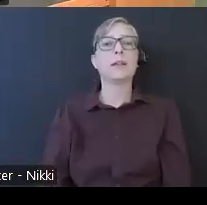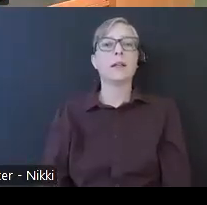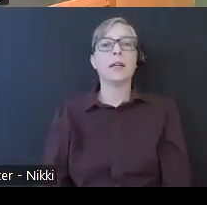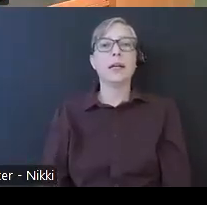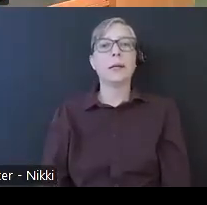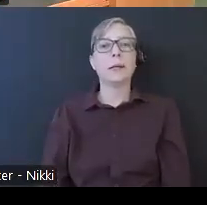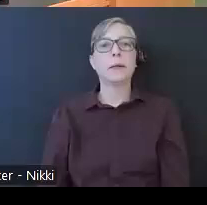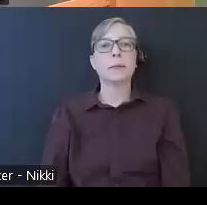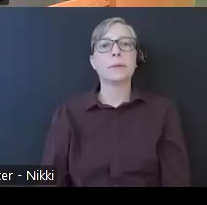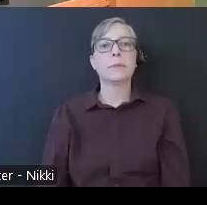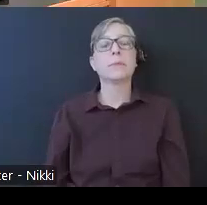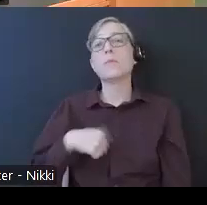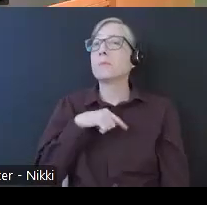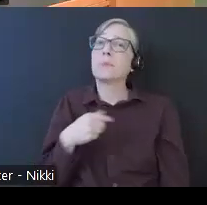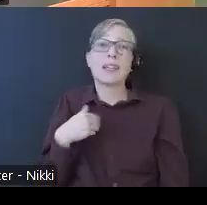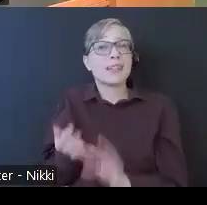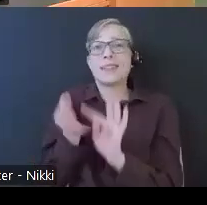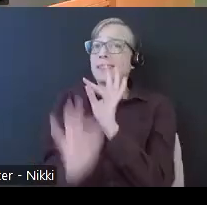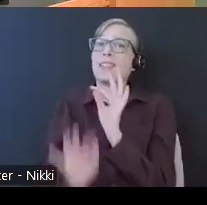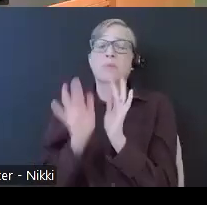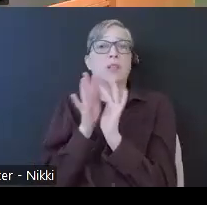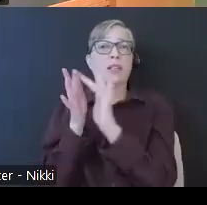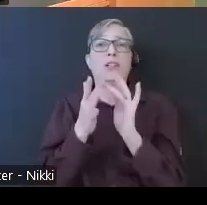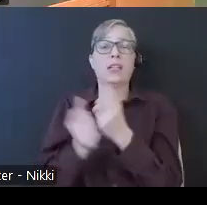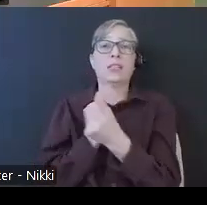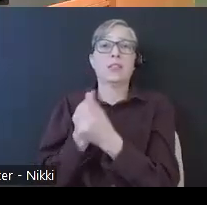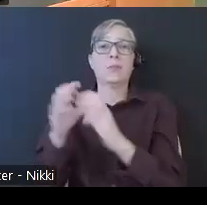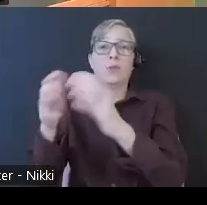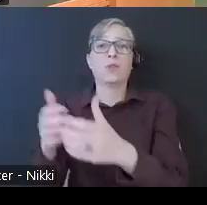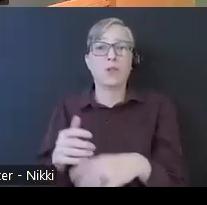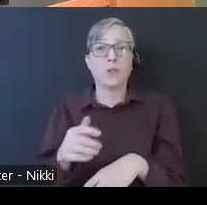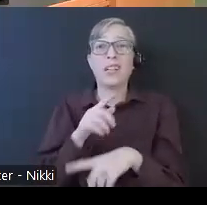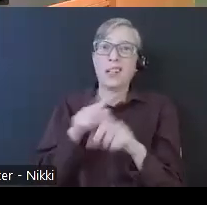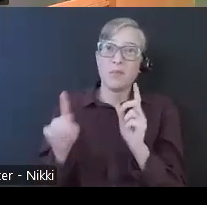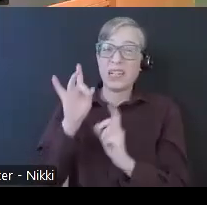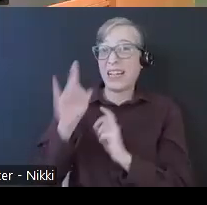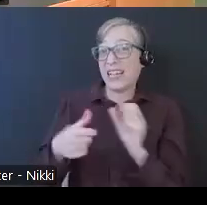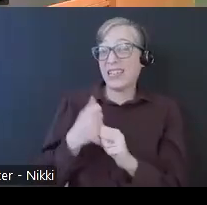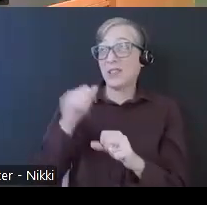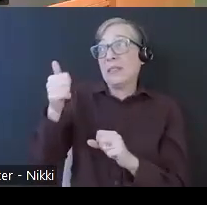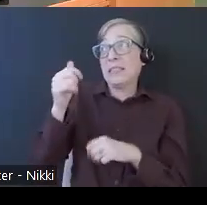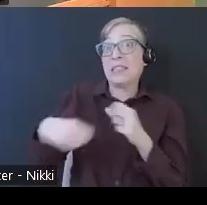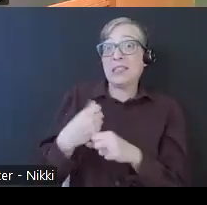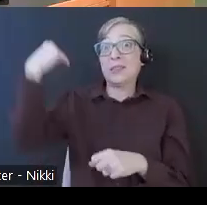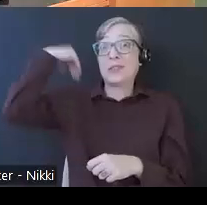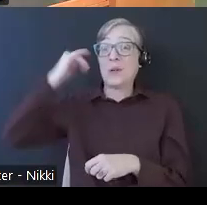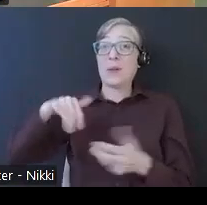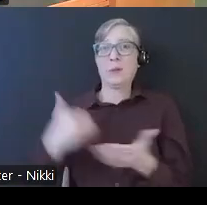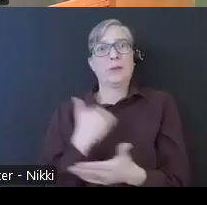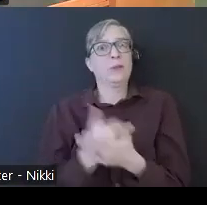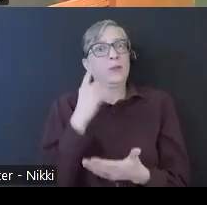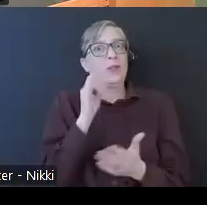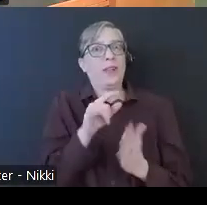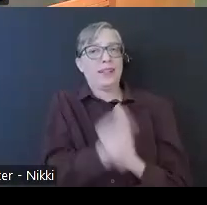engagement. But what we did, 8-10 years ago was cutting edge for its time. Key point,